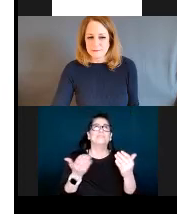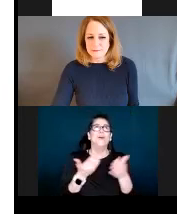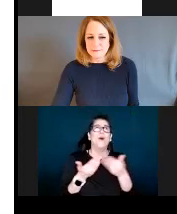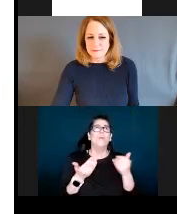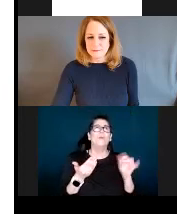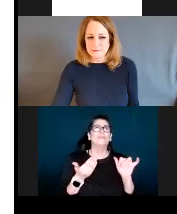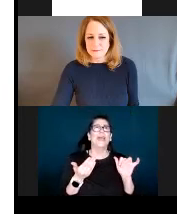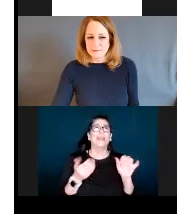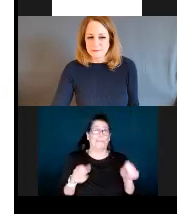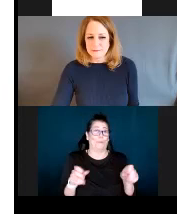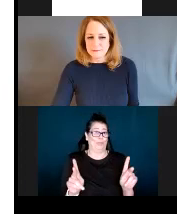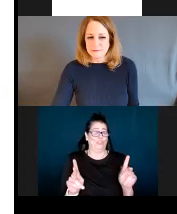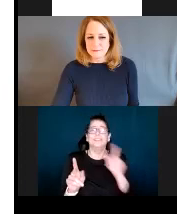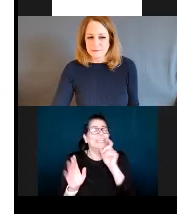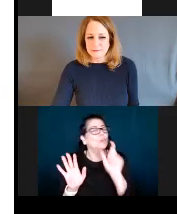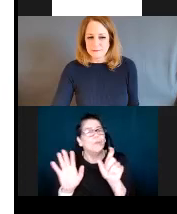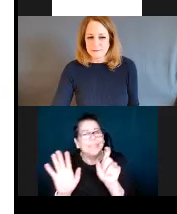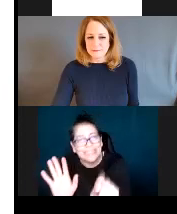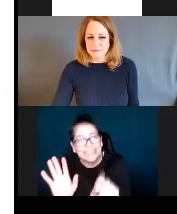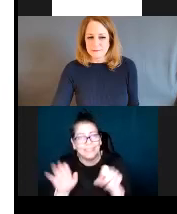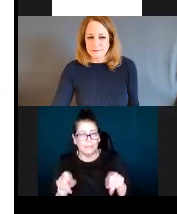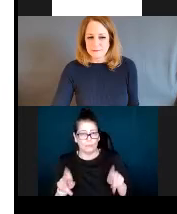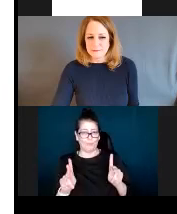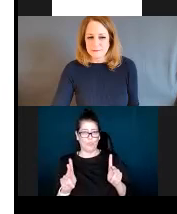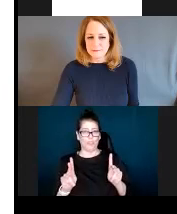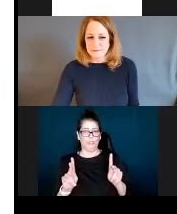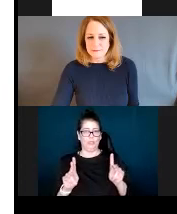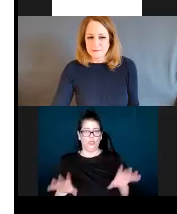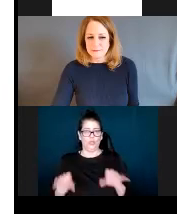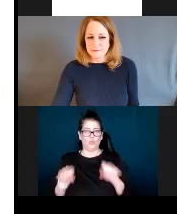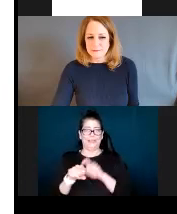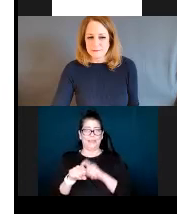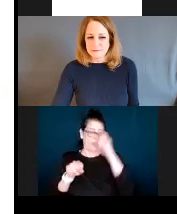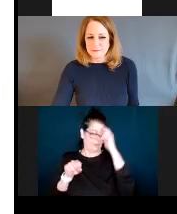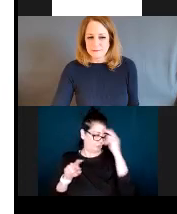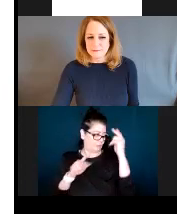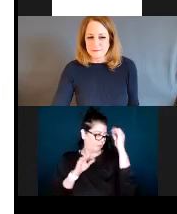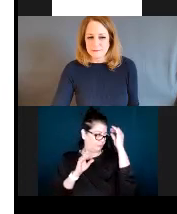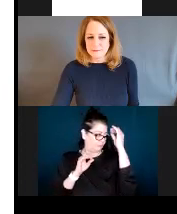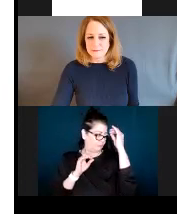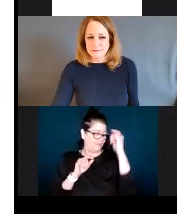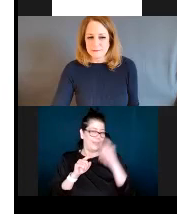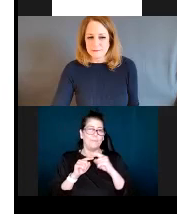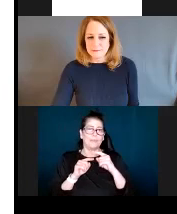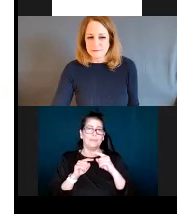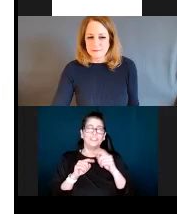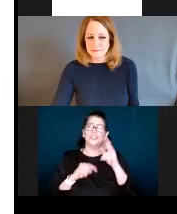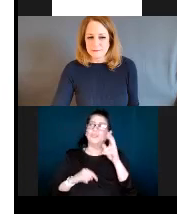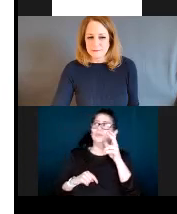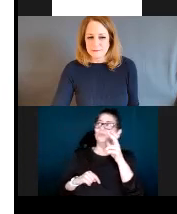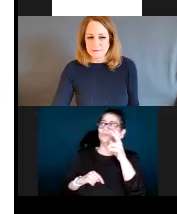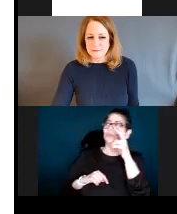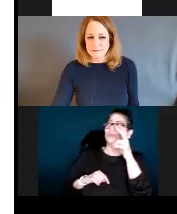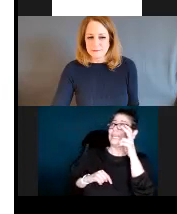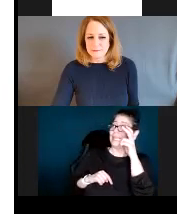things. They don't need your permission to take time and reflect, but sometimes just hearing someone say it can be helpful